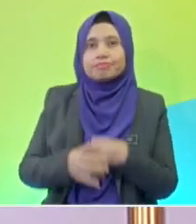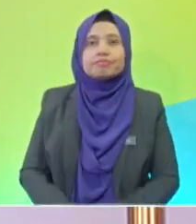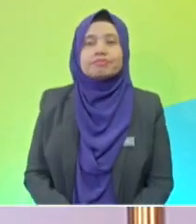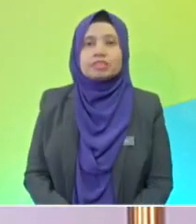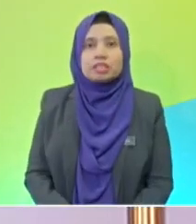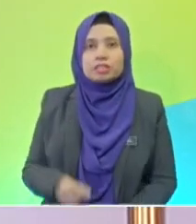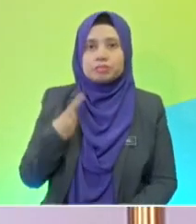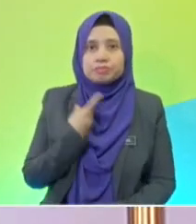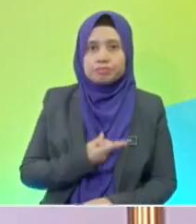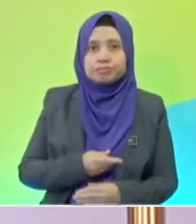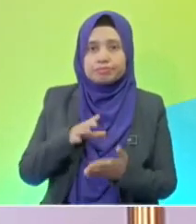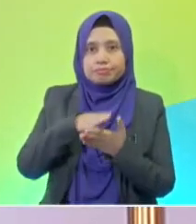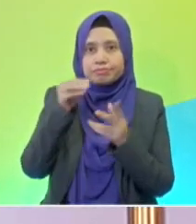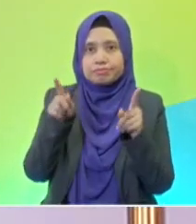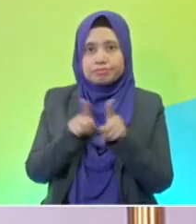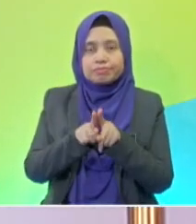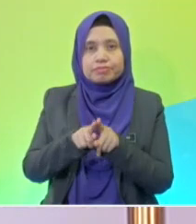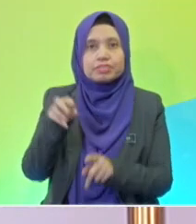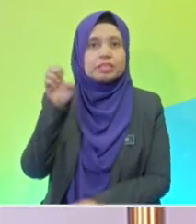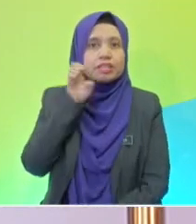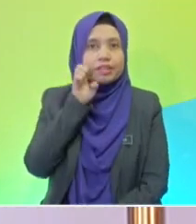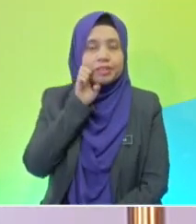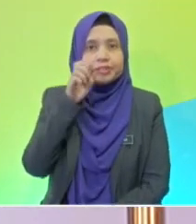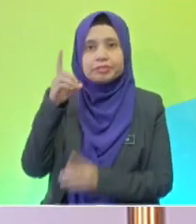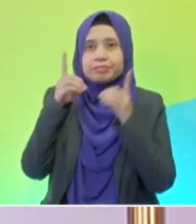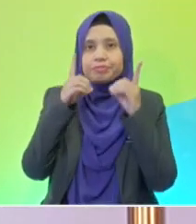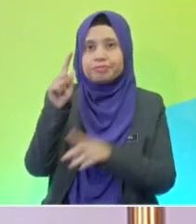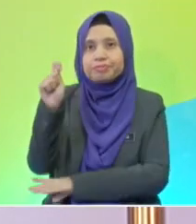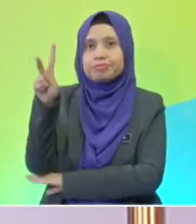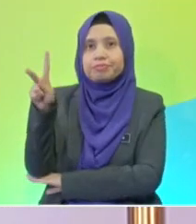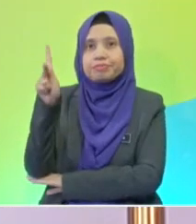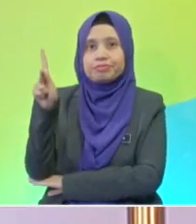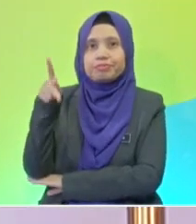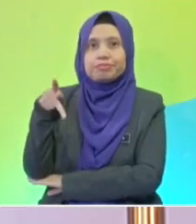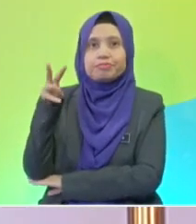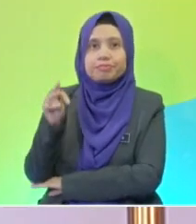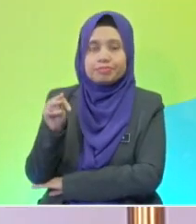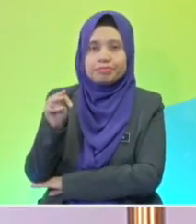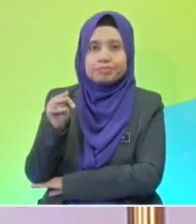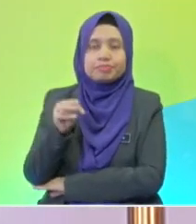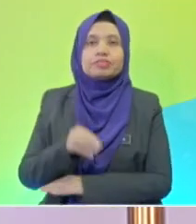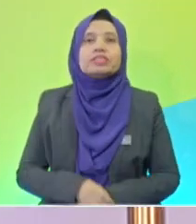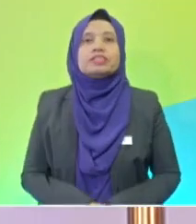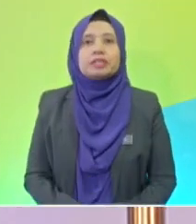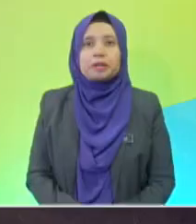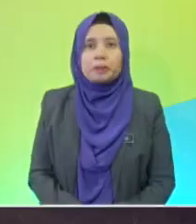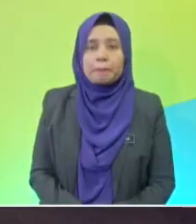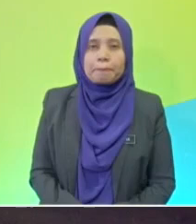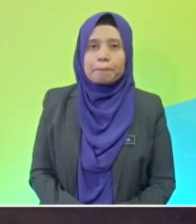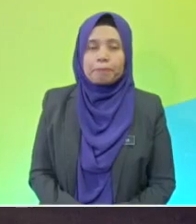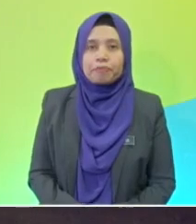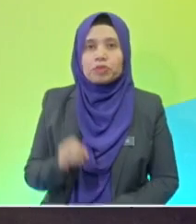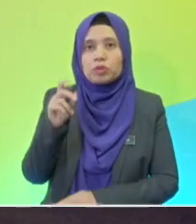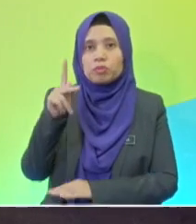1 together with Teacher M at EduwebTV KPM. I'm Tivia. So let's get into the final segment, Teacher M. Yeah, okay.